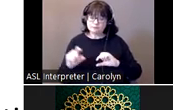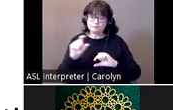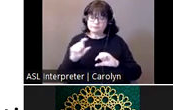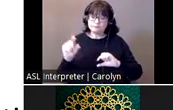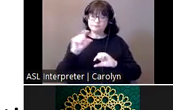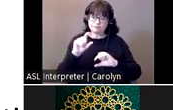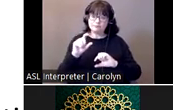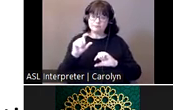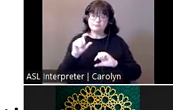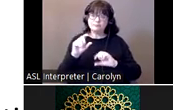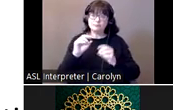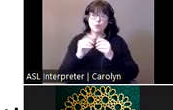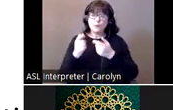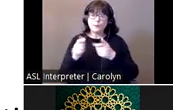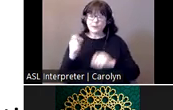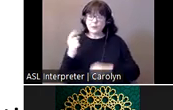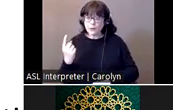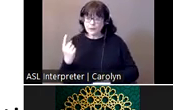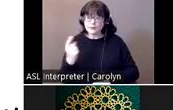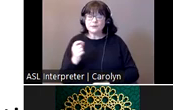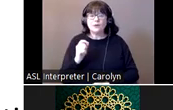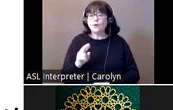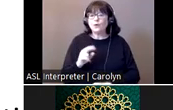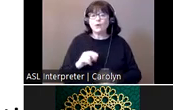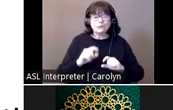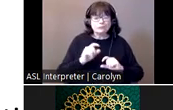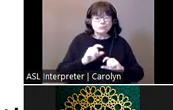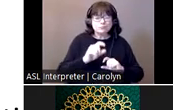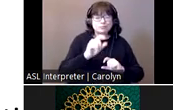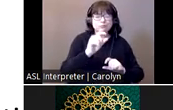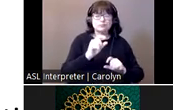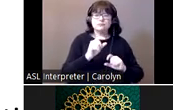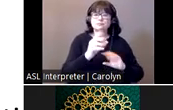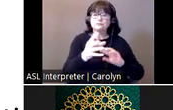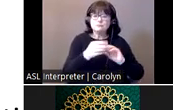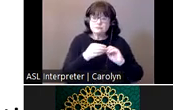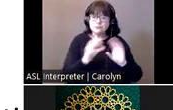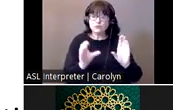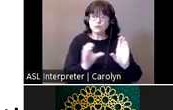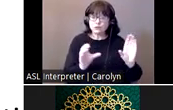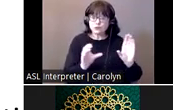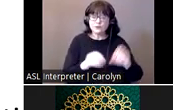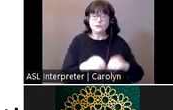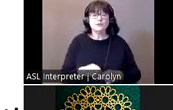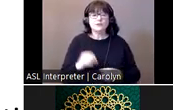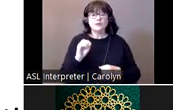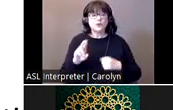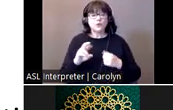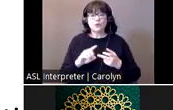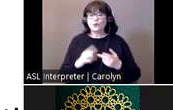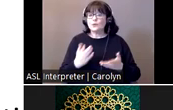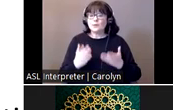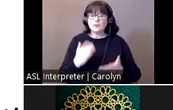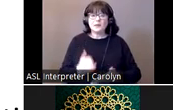bigger micro-credential or to lead toward a certificate or to get advanced standing in